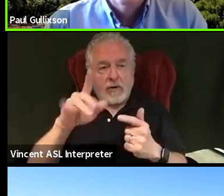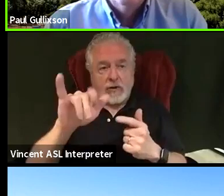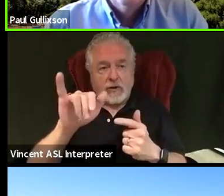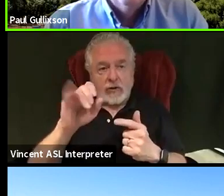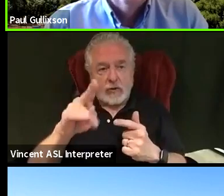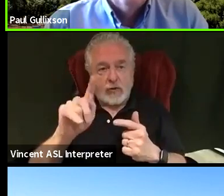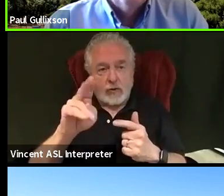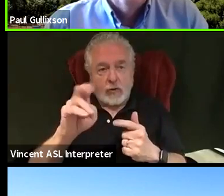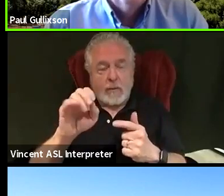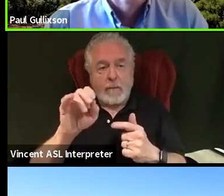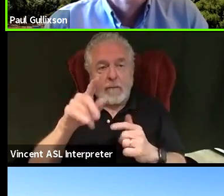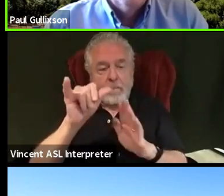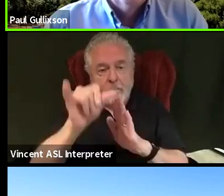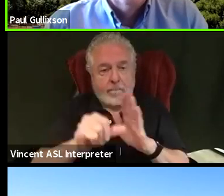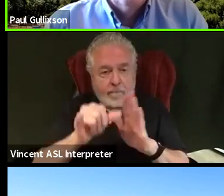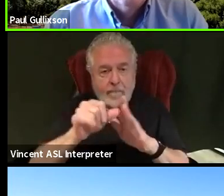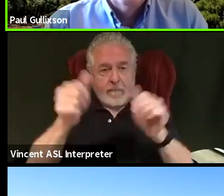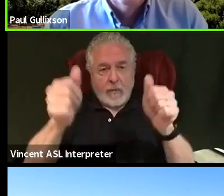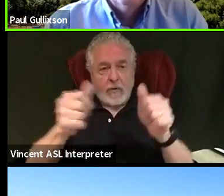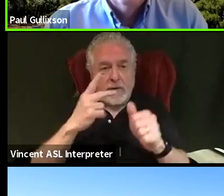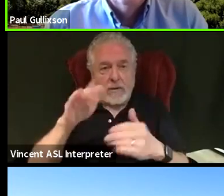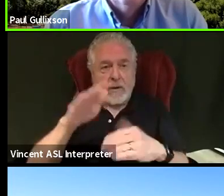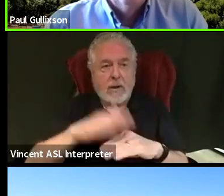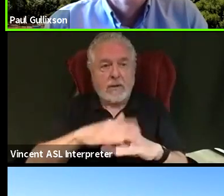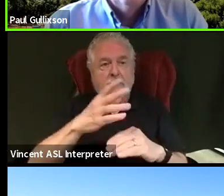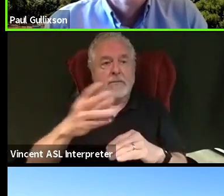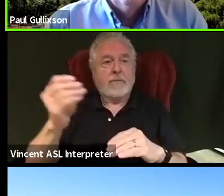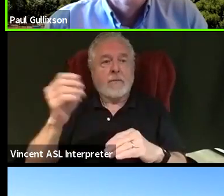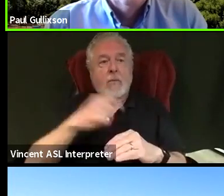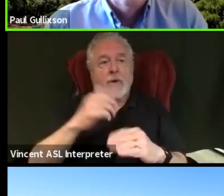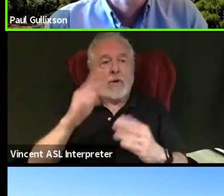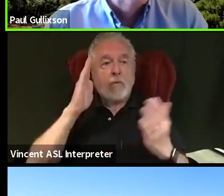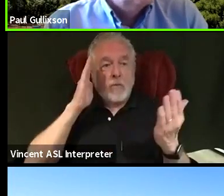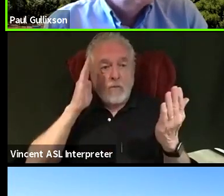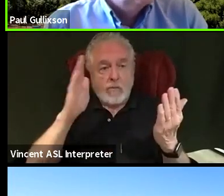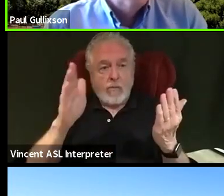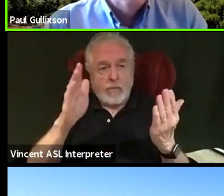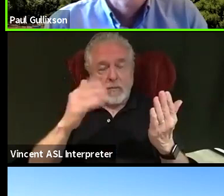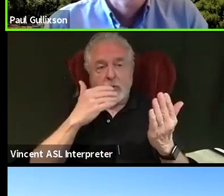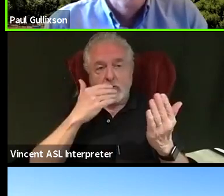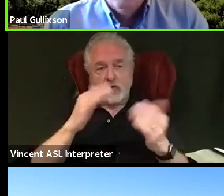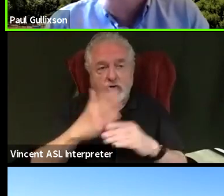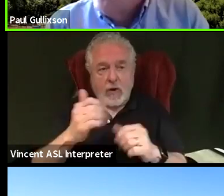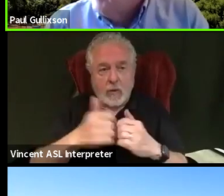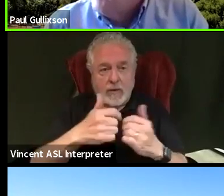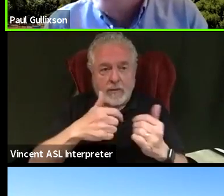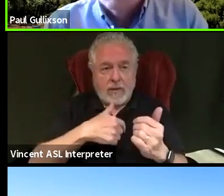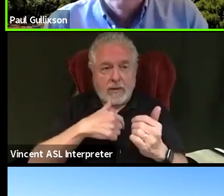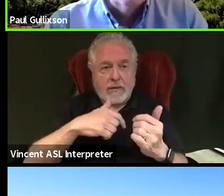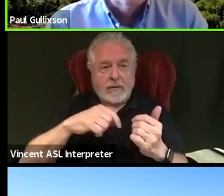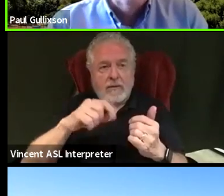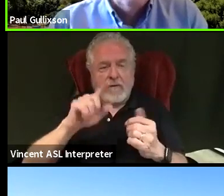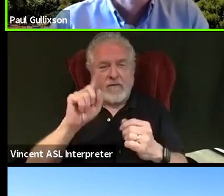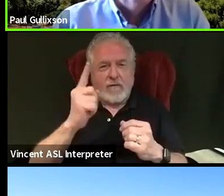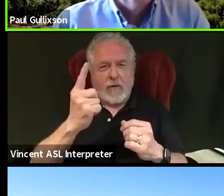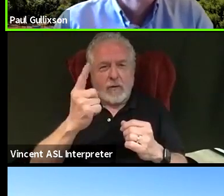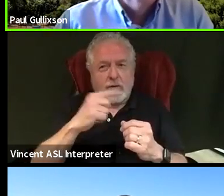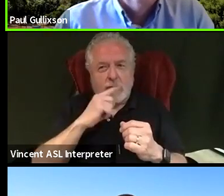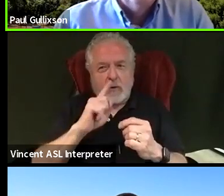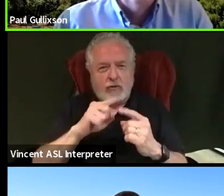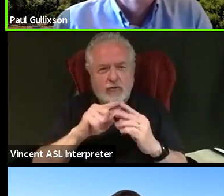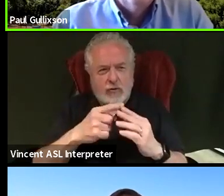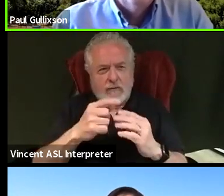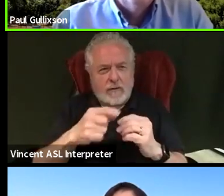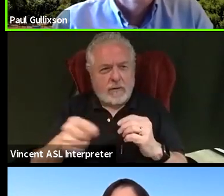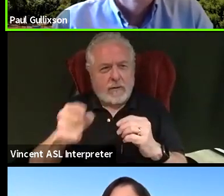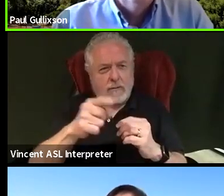post platform that you're watching it on, and we will that will be shared with me. First, I want to just start off in terms